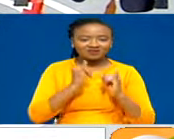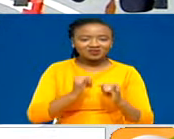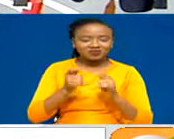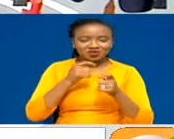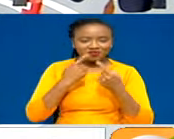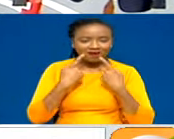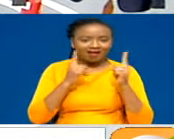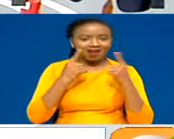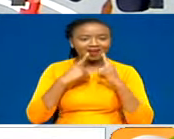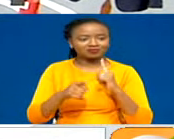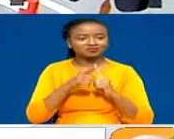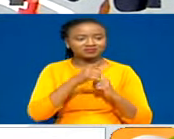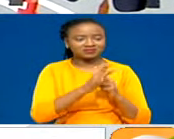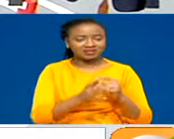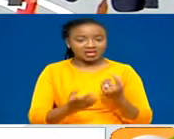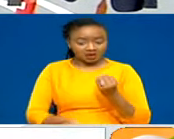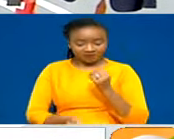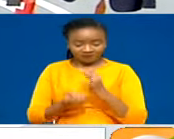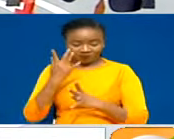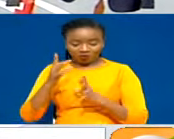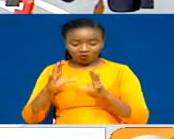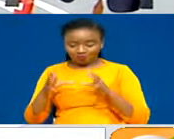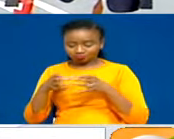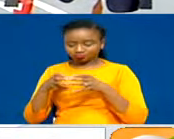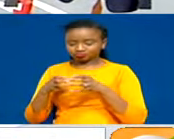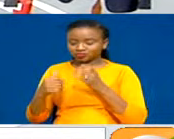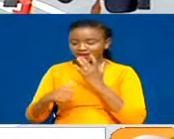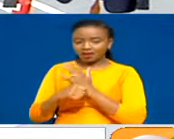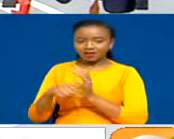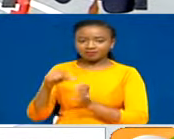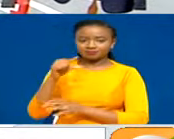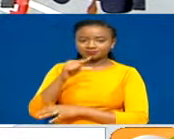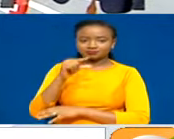he co-founded called Giants of Africa, to build